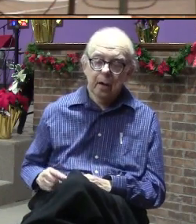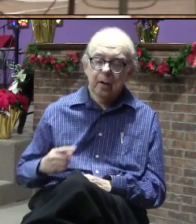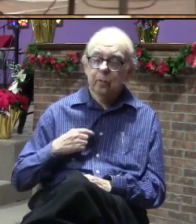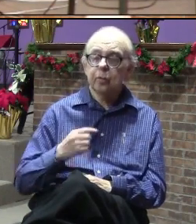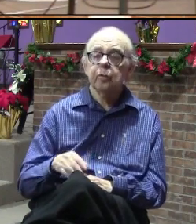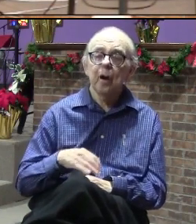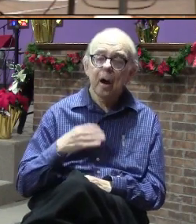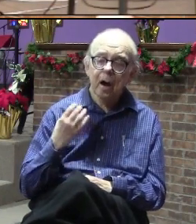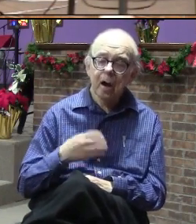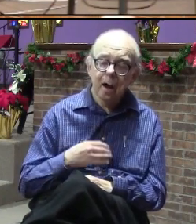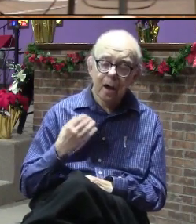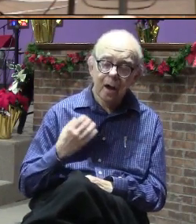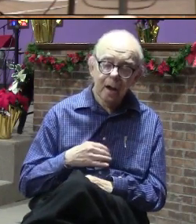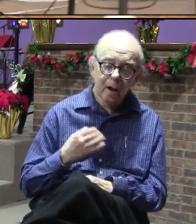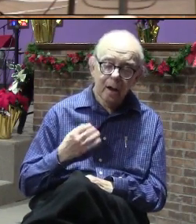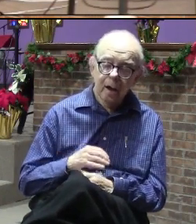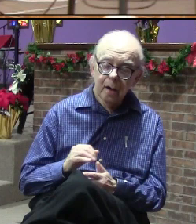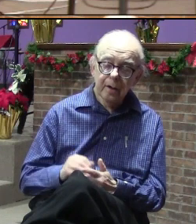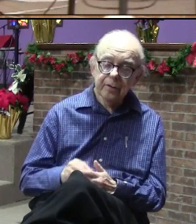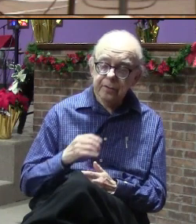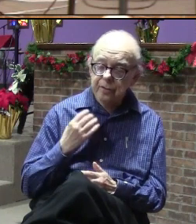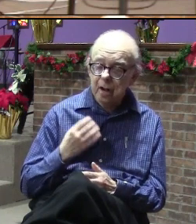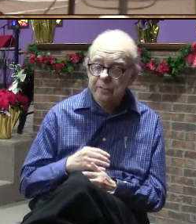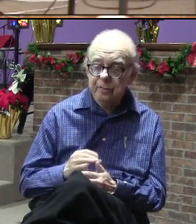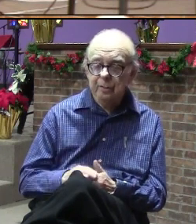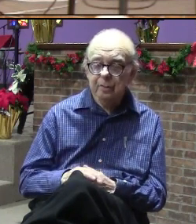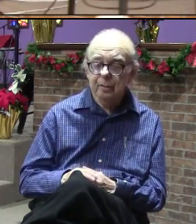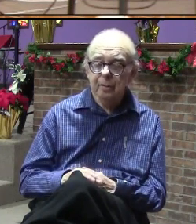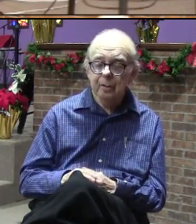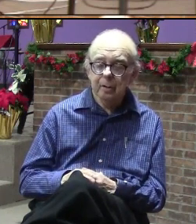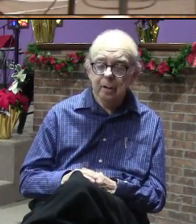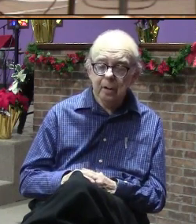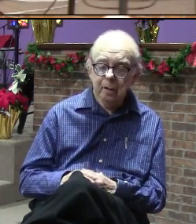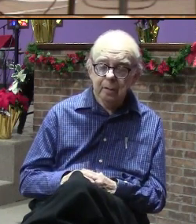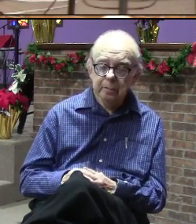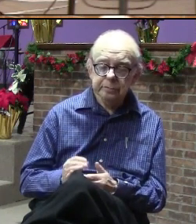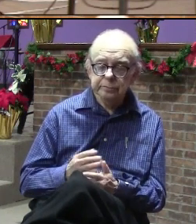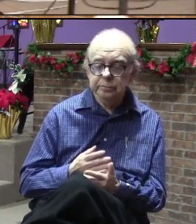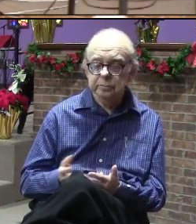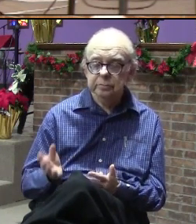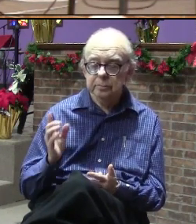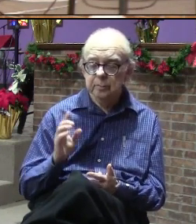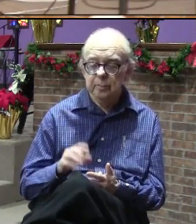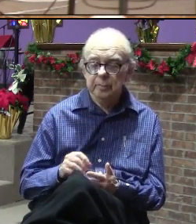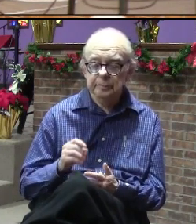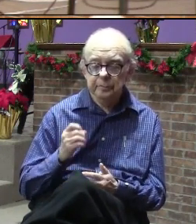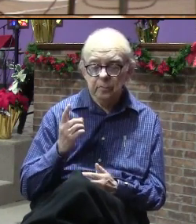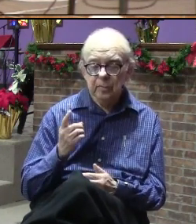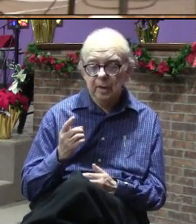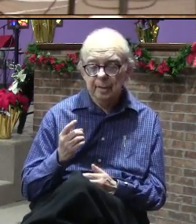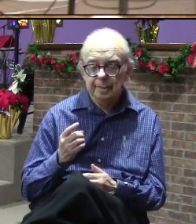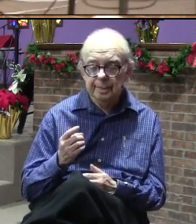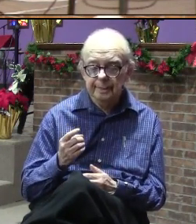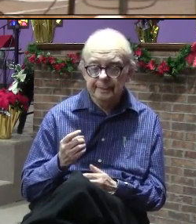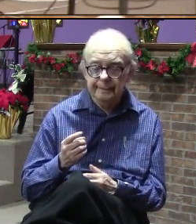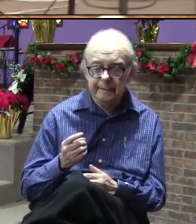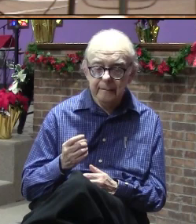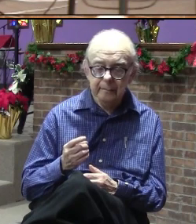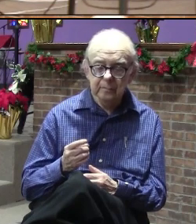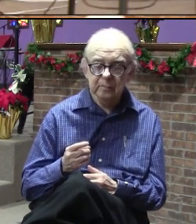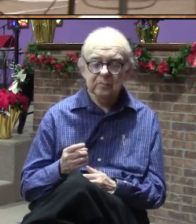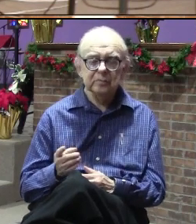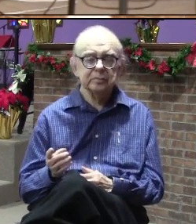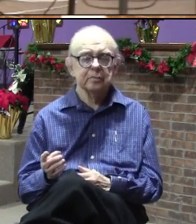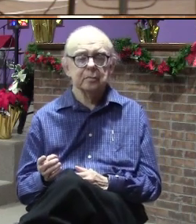wow, this is awesome. And the things that we need to understand. There